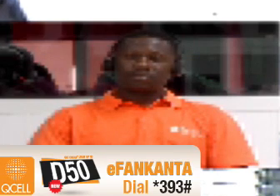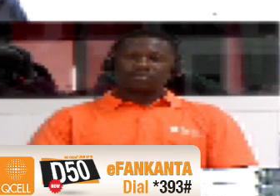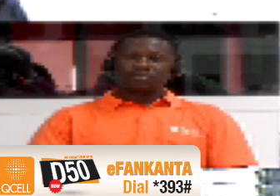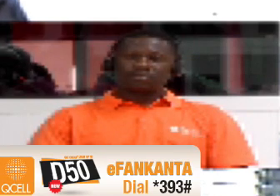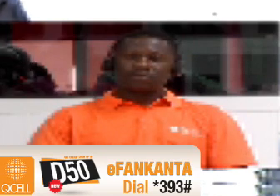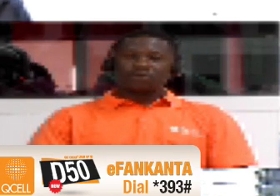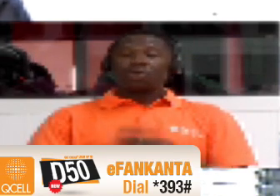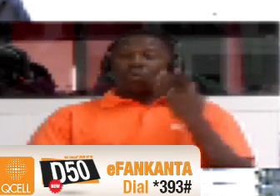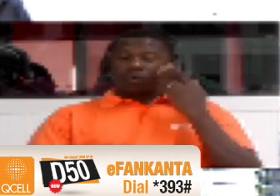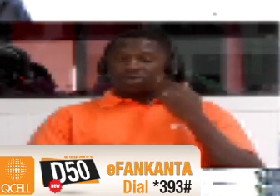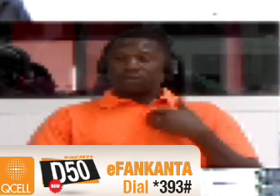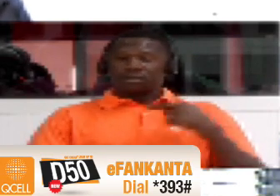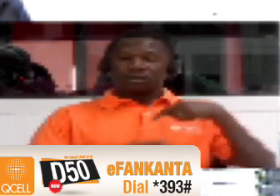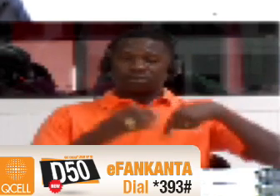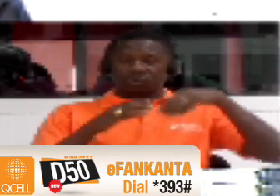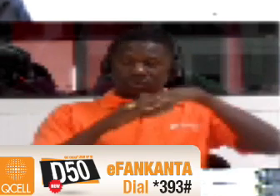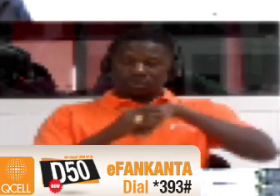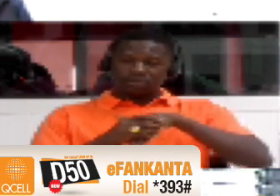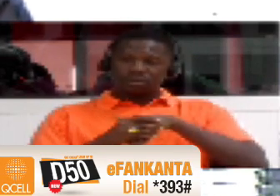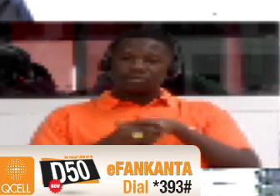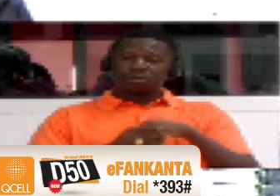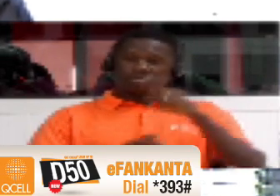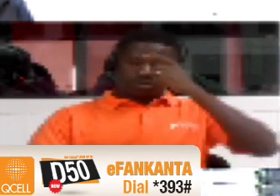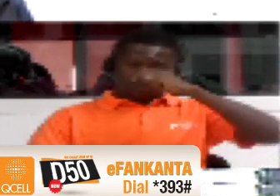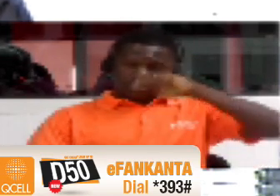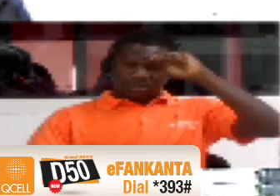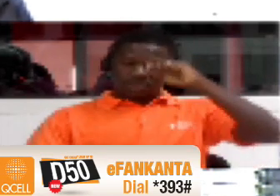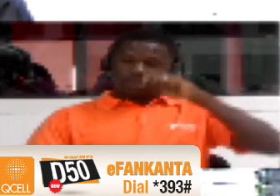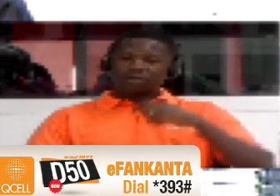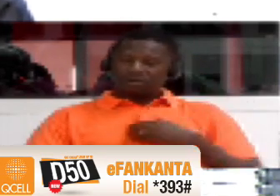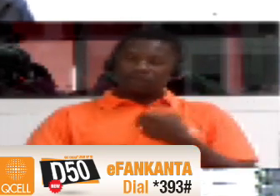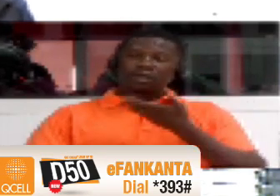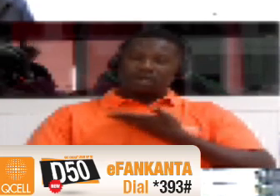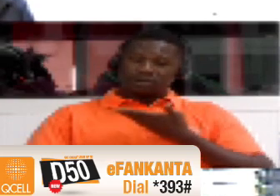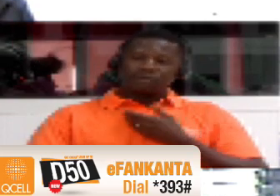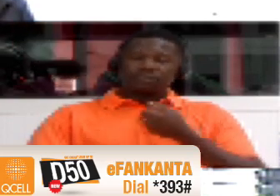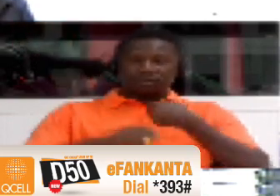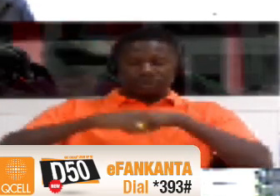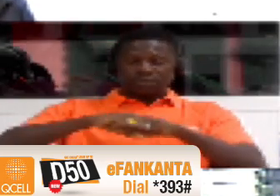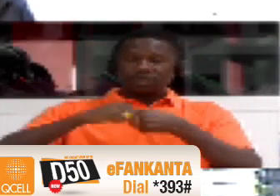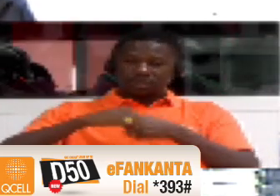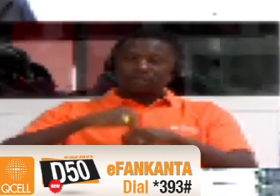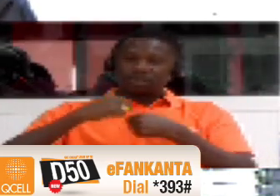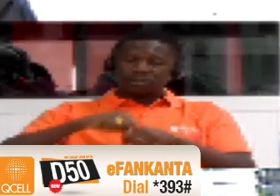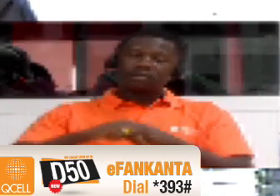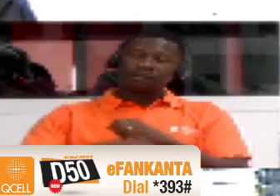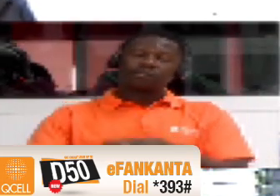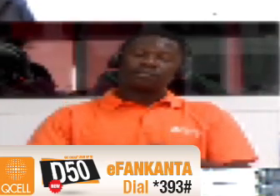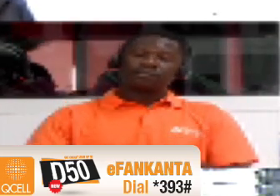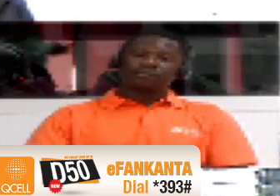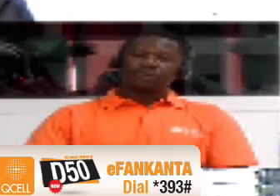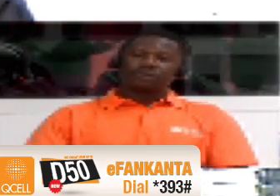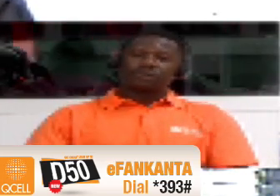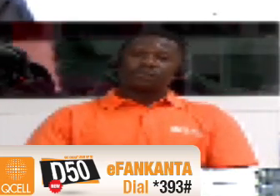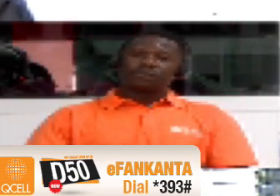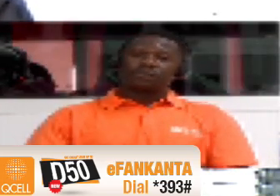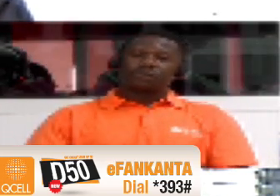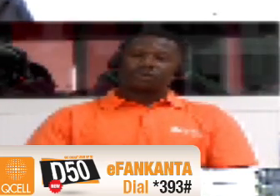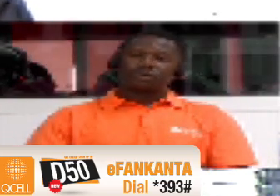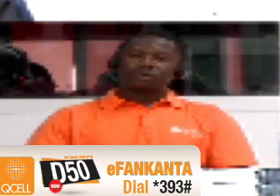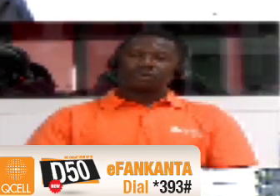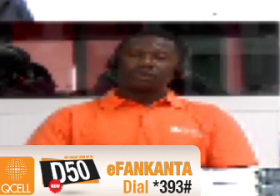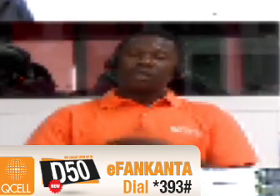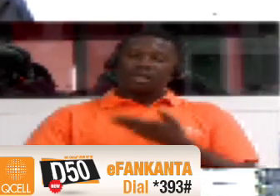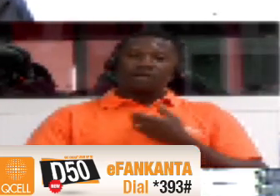2004. Abrin joined. After I joined. Tata recruitment na. I went through the recruitment. A training ke